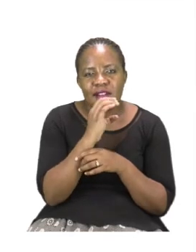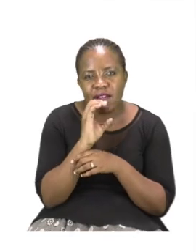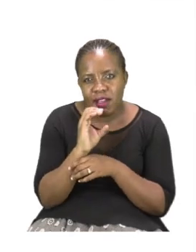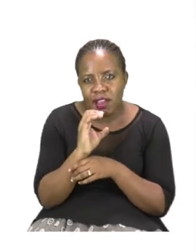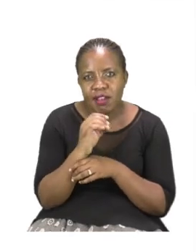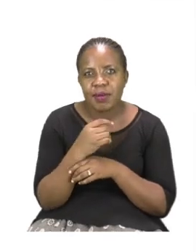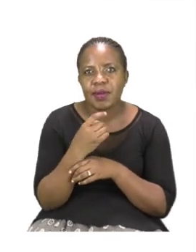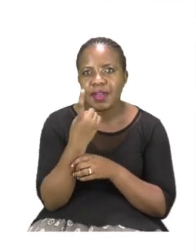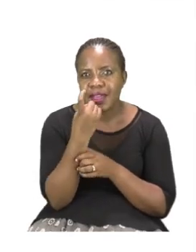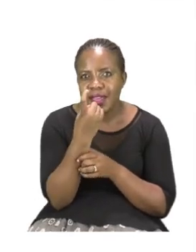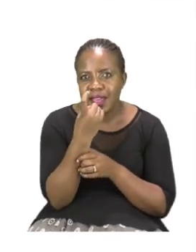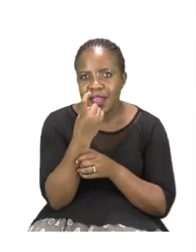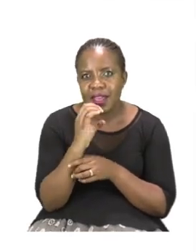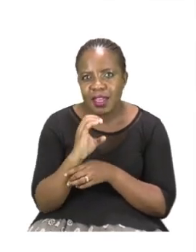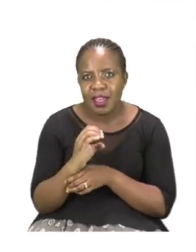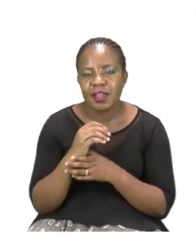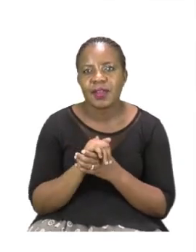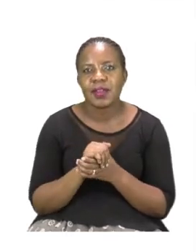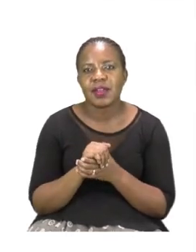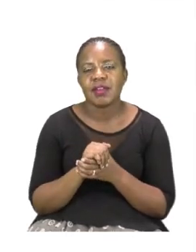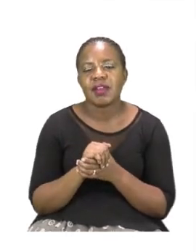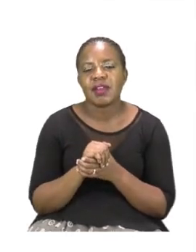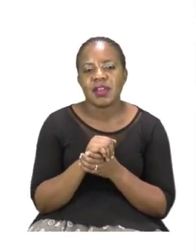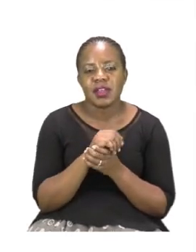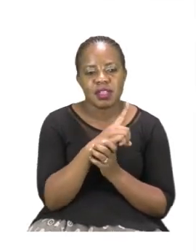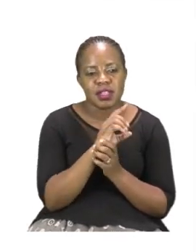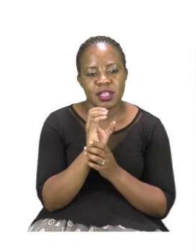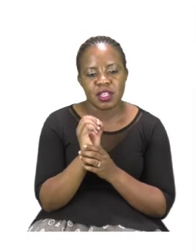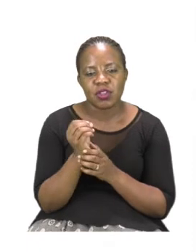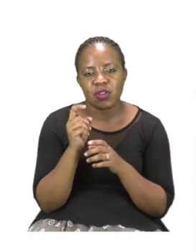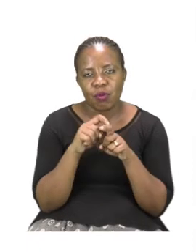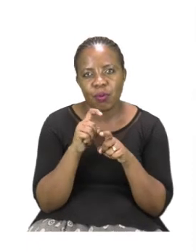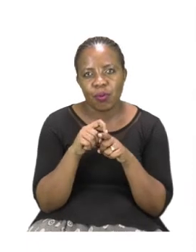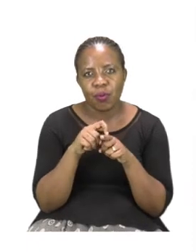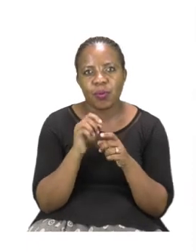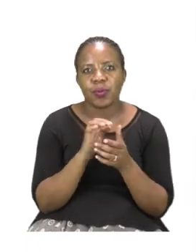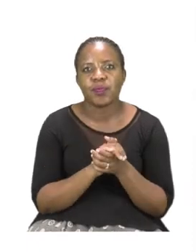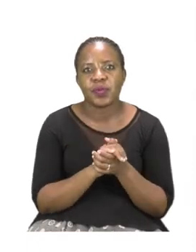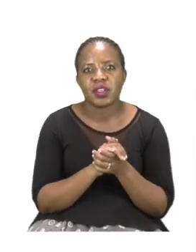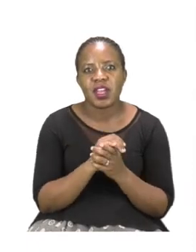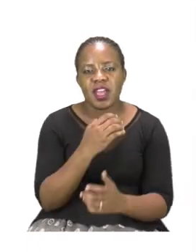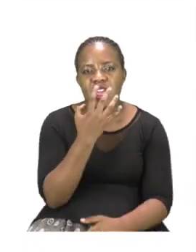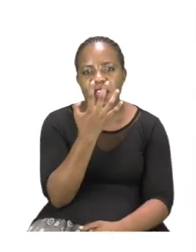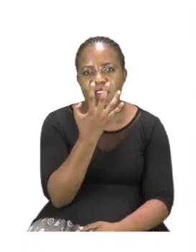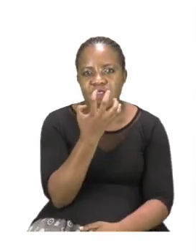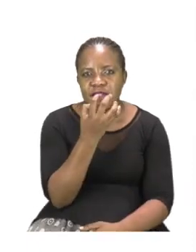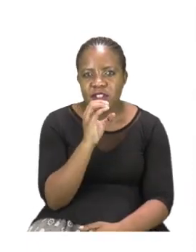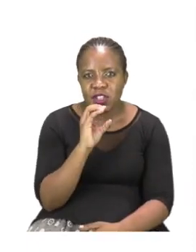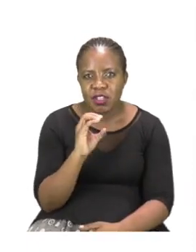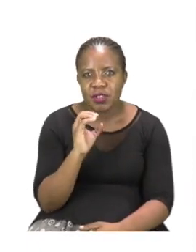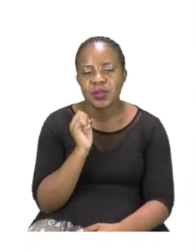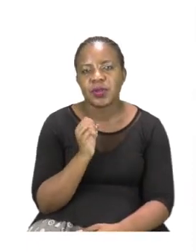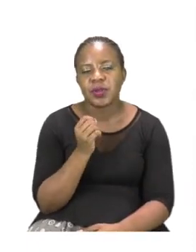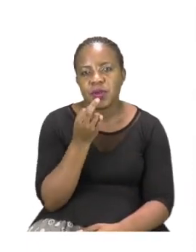coin, the 50-cent coin, the $1 coin, and